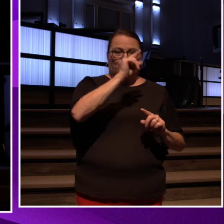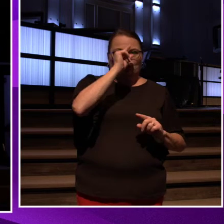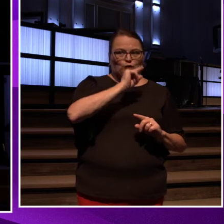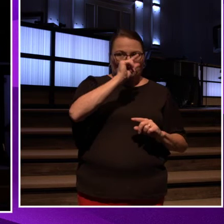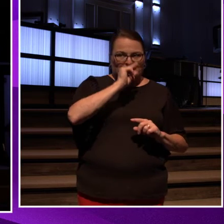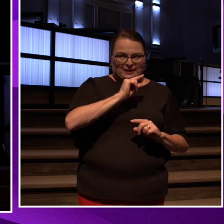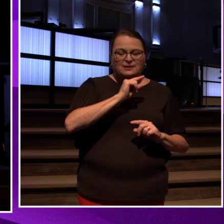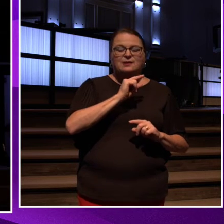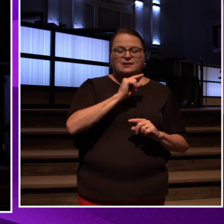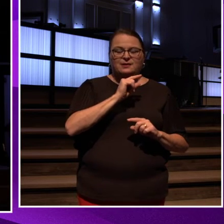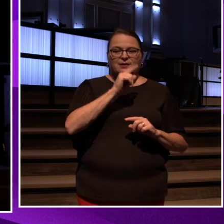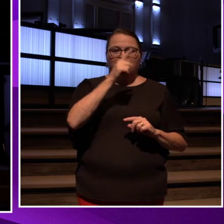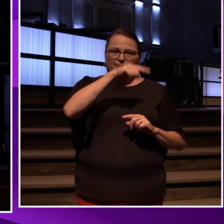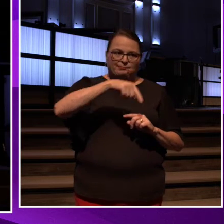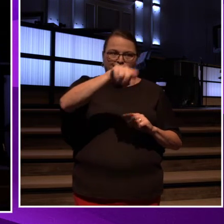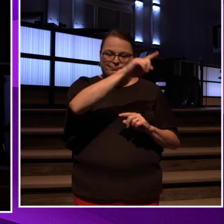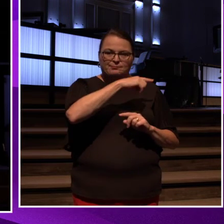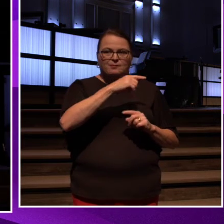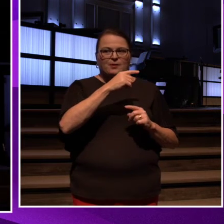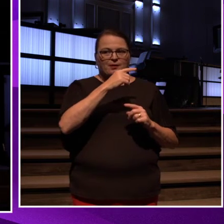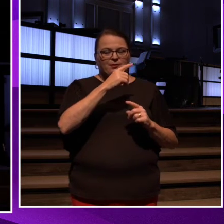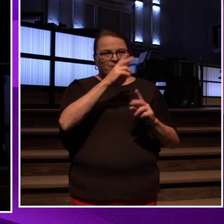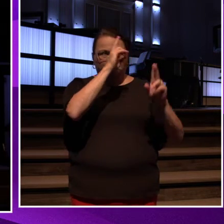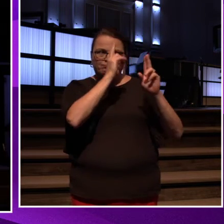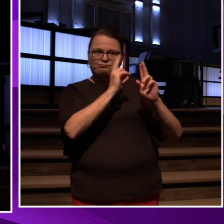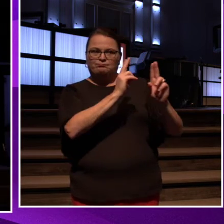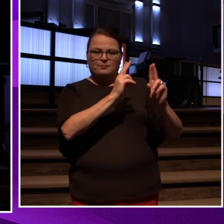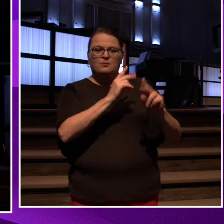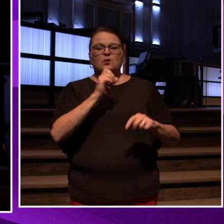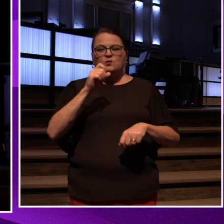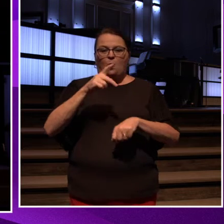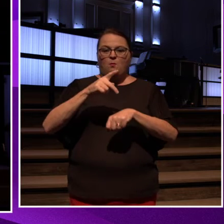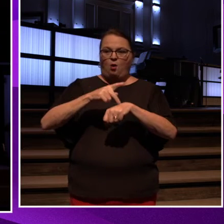spoken of by the brothers in Lystra and Iconium. And so Paul,